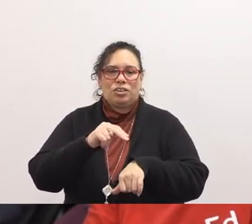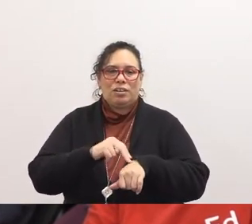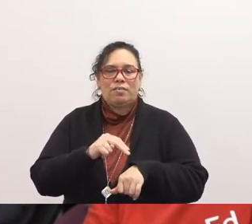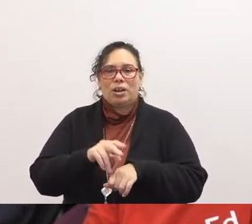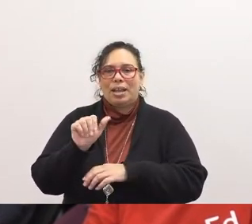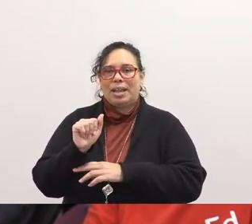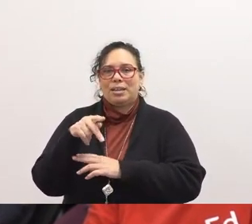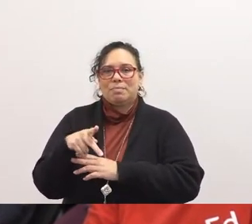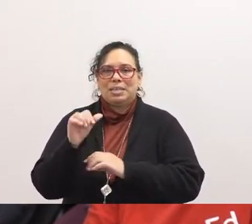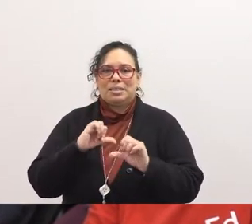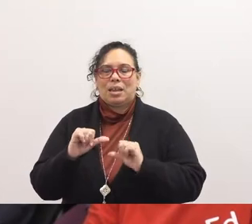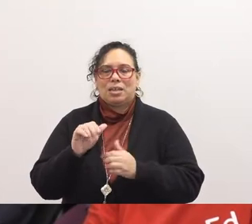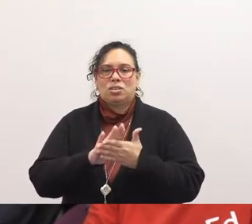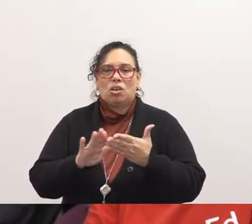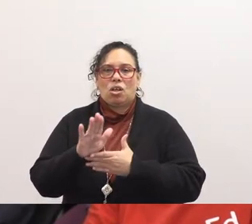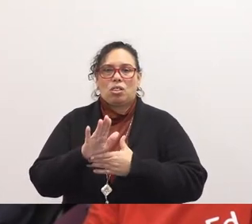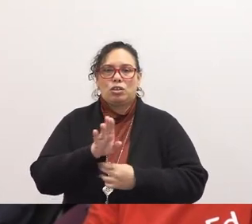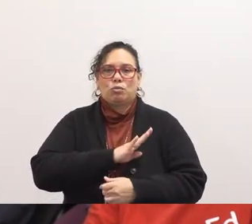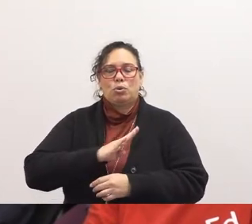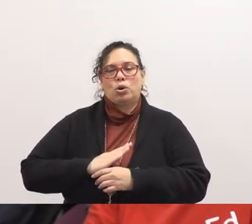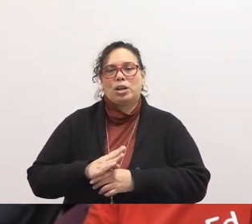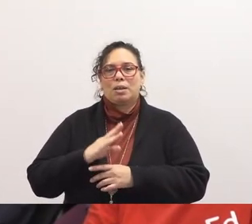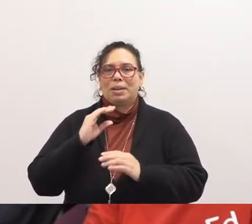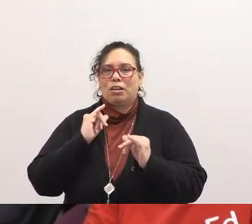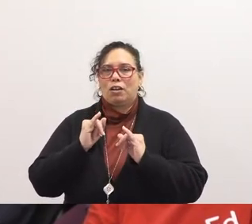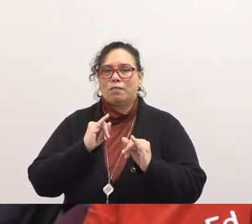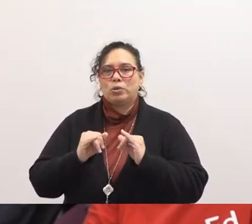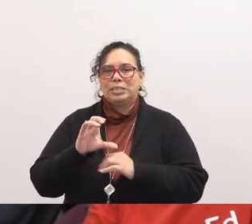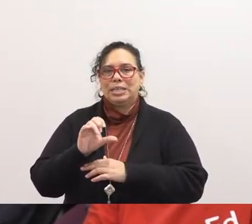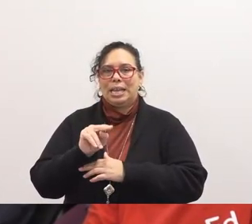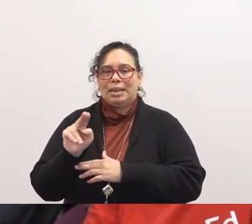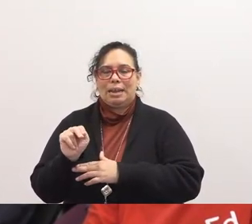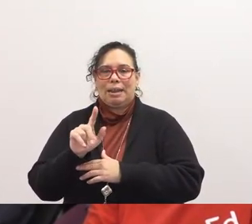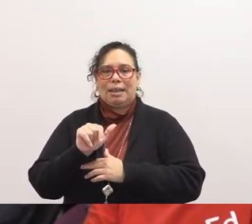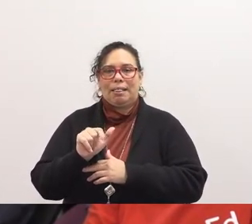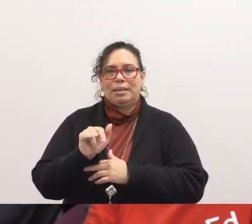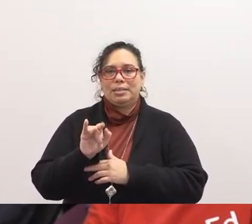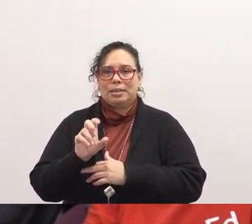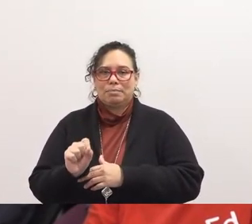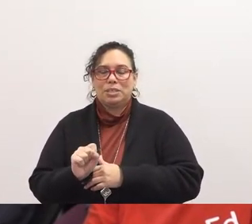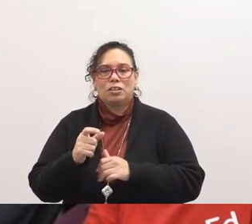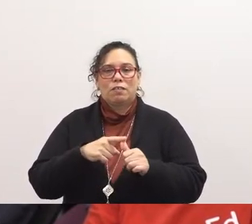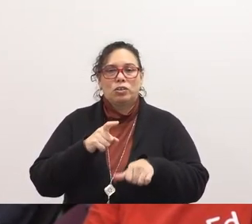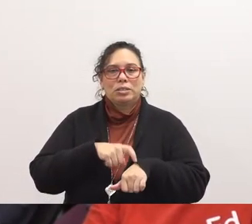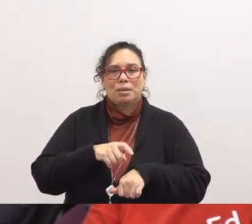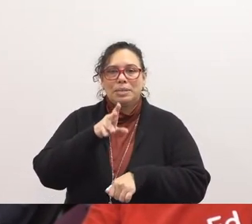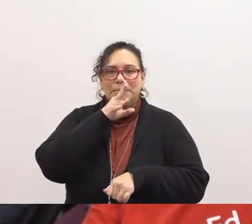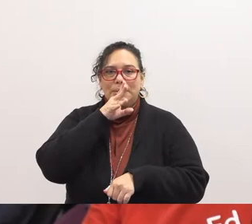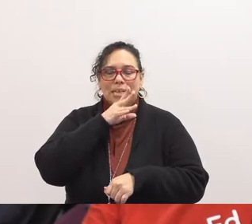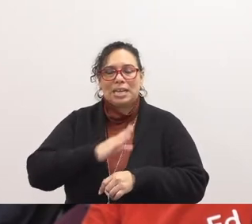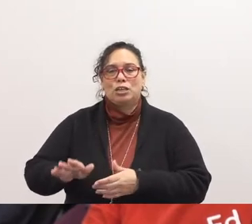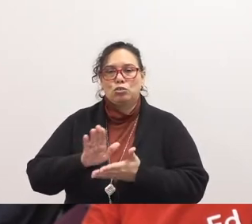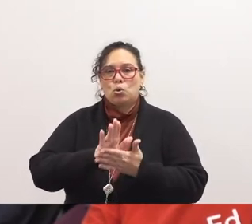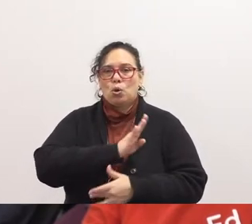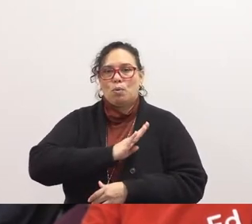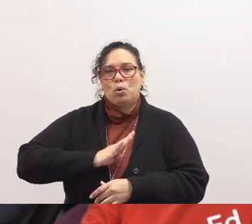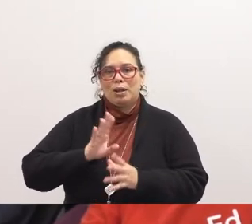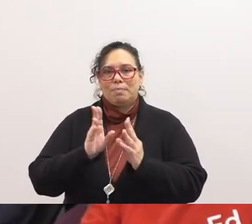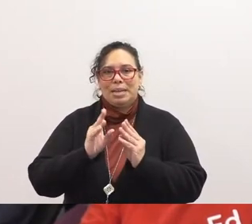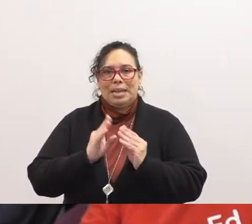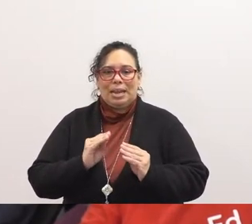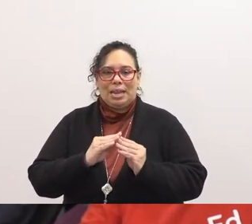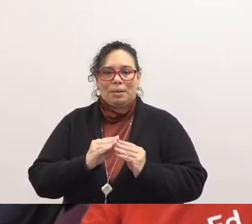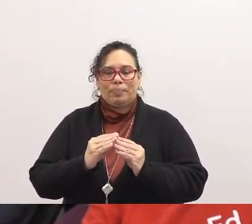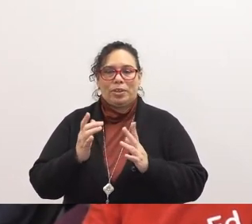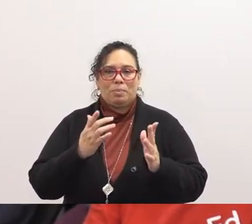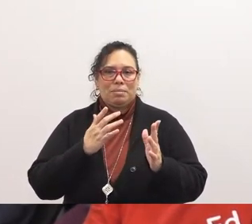Board. I have also been featured as a teacher in interviews on CNN, the LA Times, and the Daily Breeze. This is my first time speaking at a school board meeting because, as you can tell, I have been